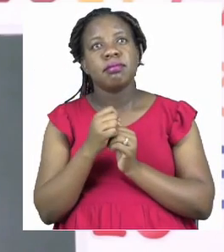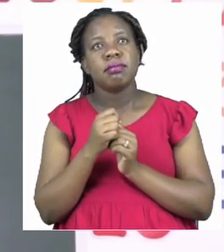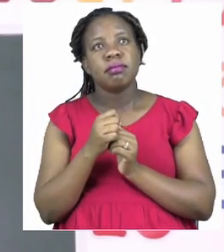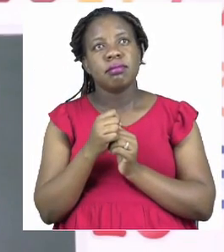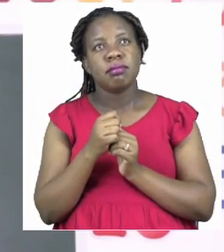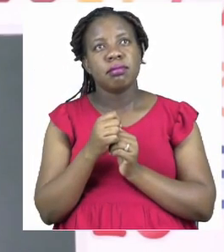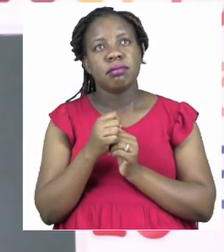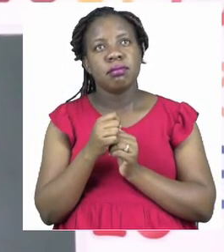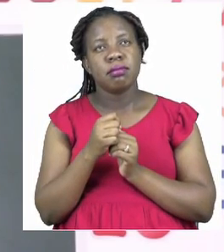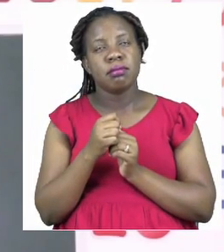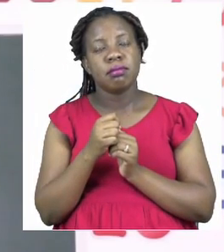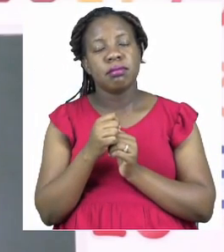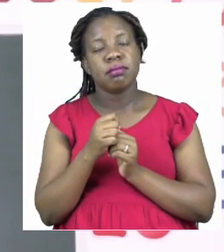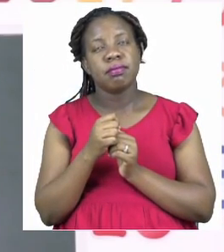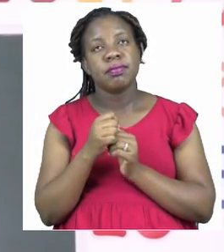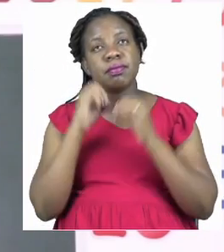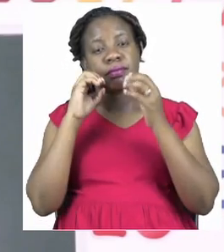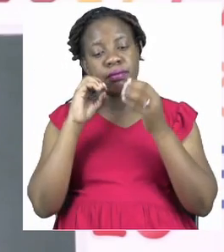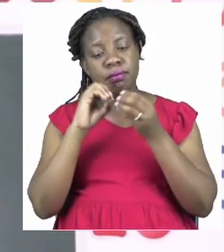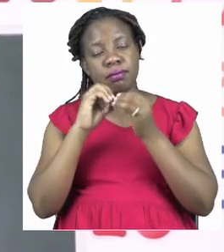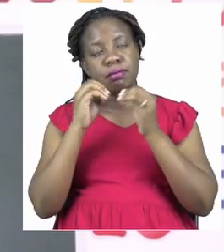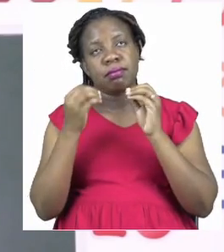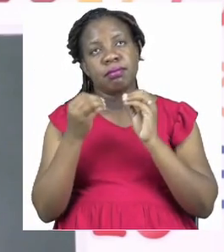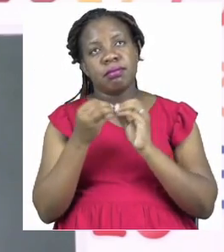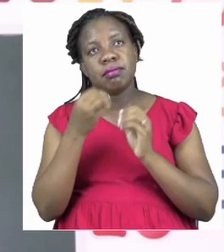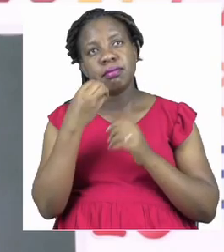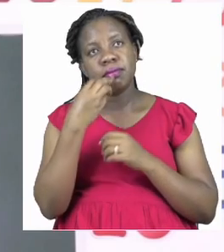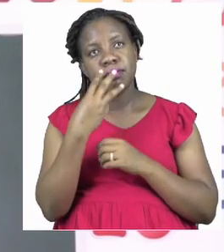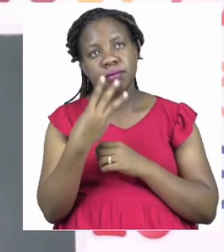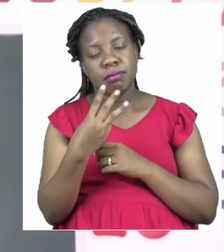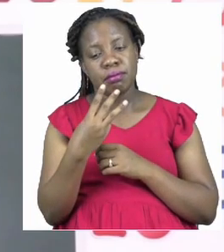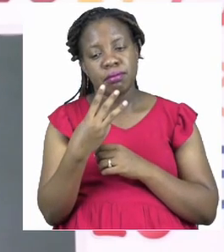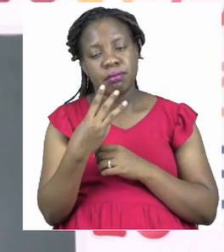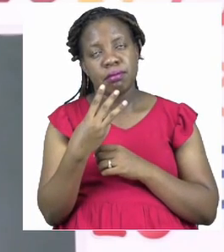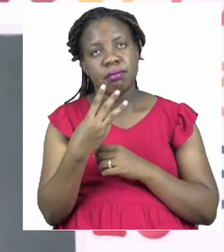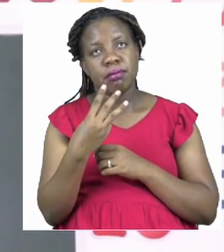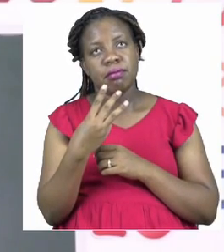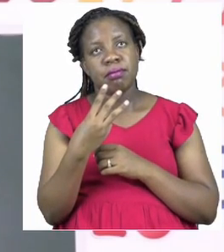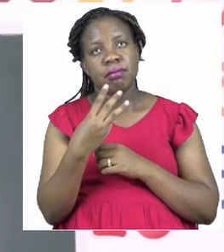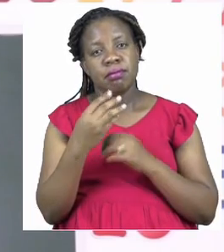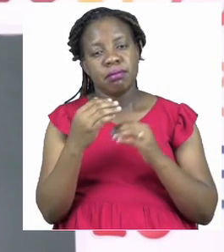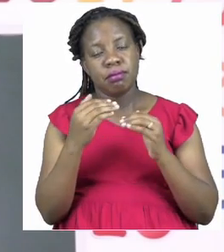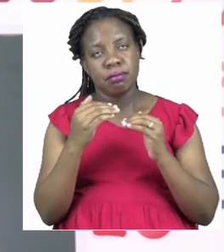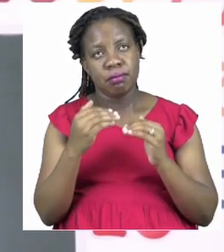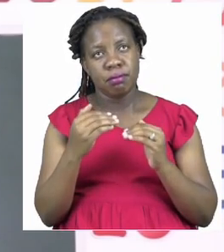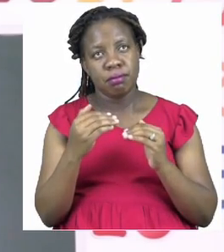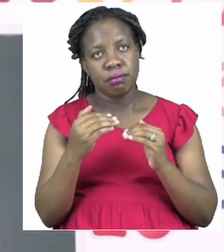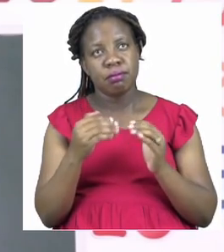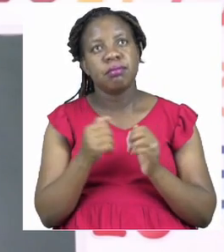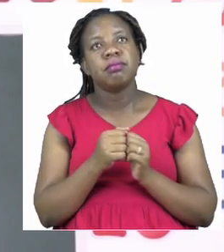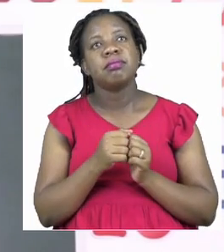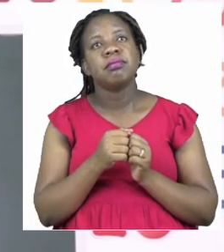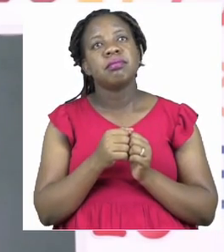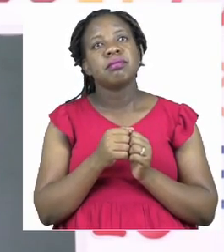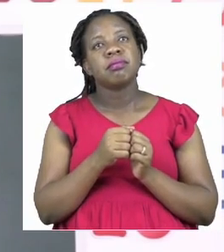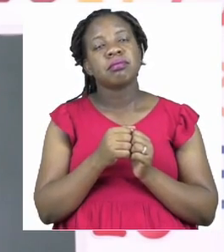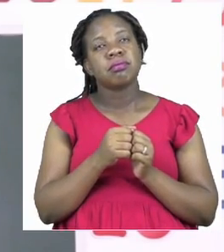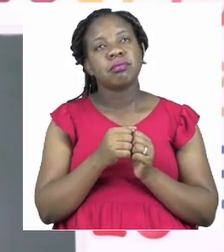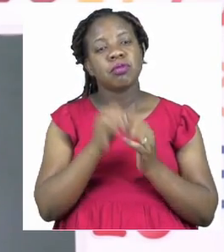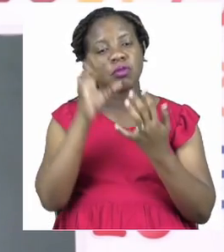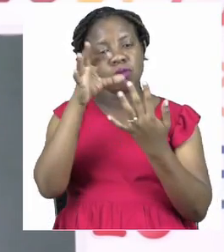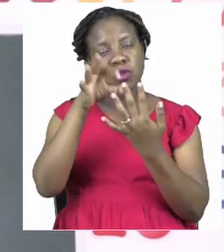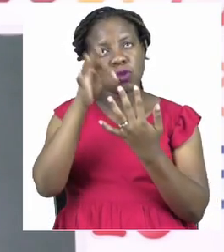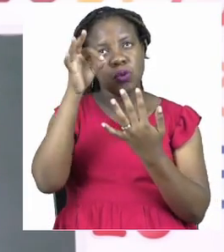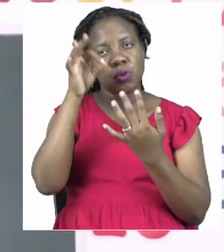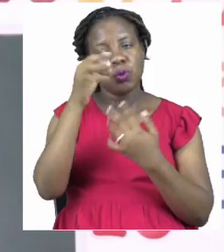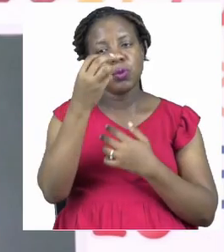make 3 sentences with any words that you find. I have made 1 sentence here with the